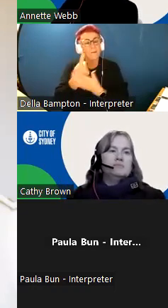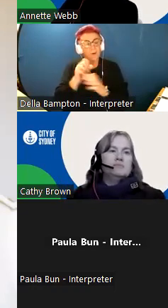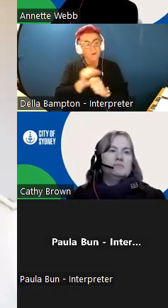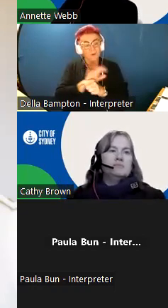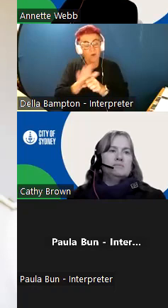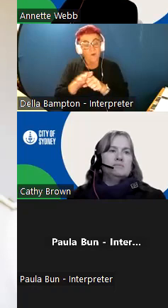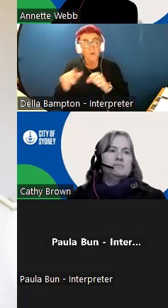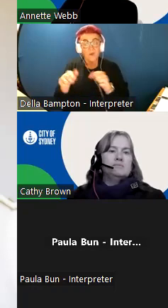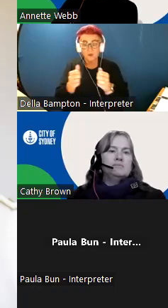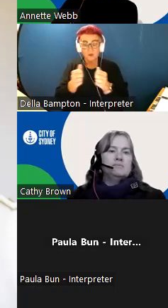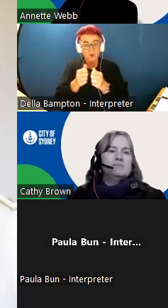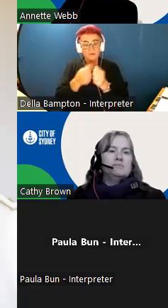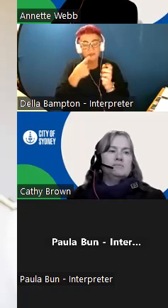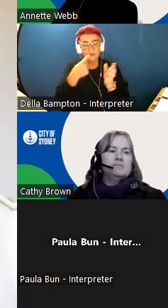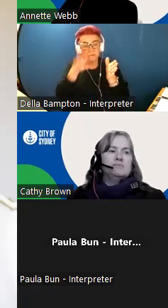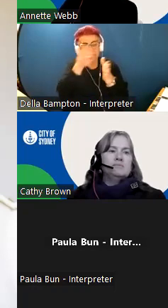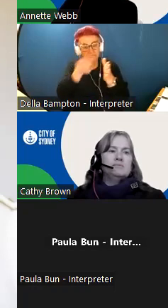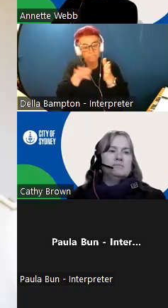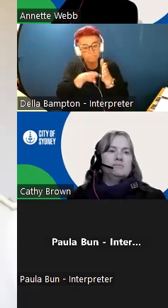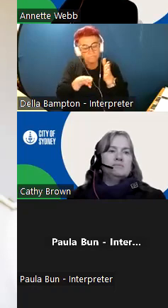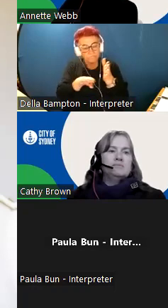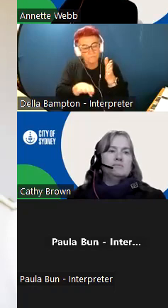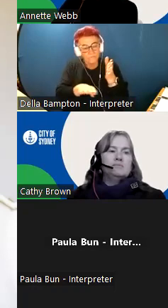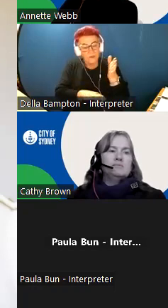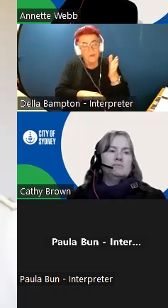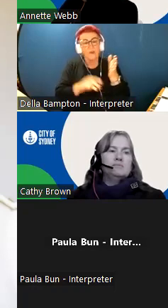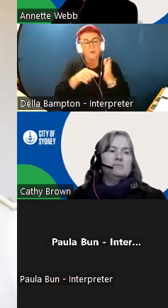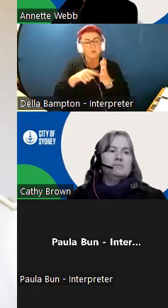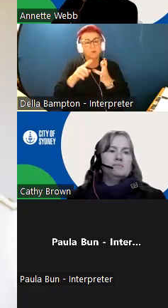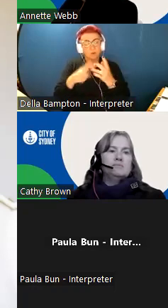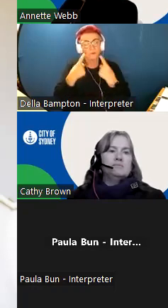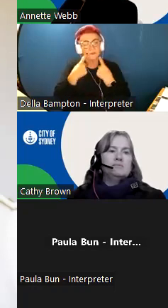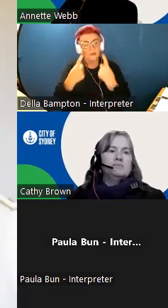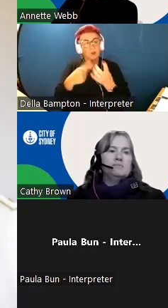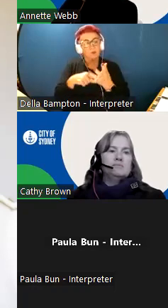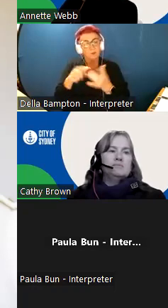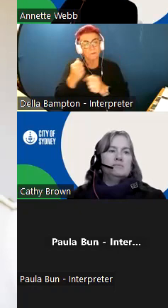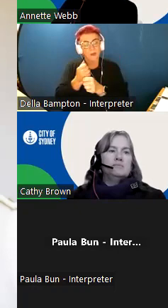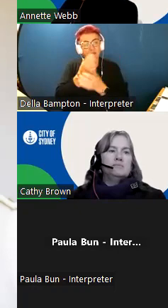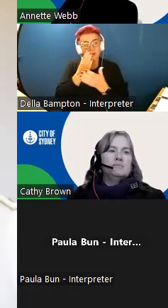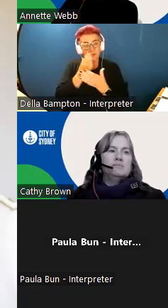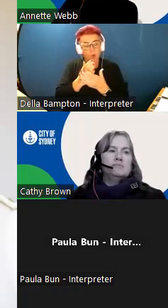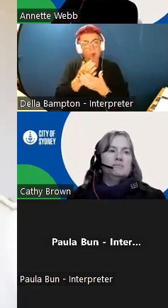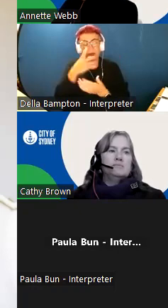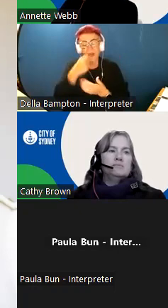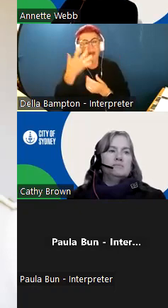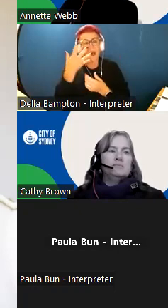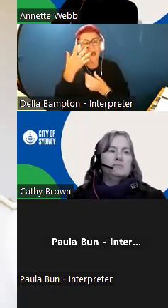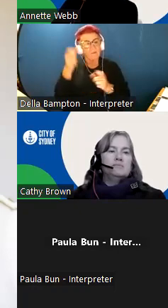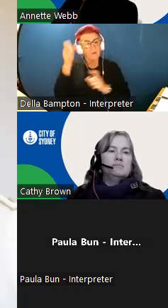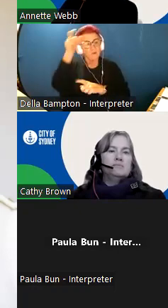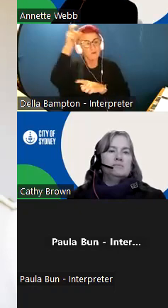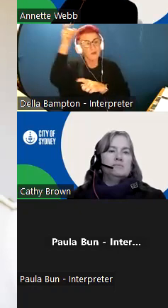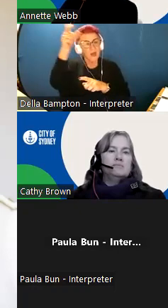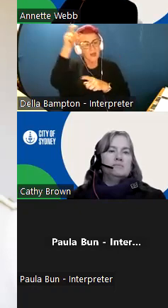These documents set out the strategic priorities we've identified to unlock the creative potential of the city and support the creative